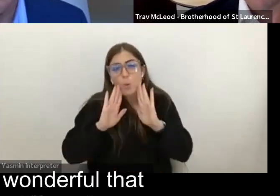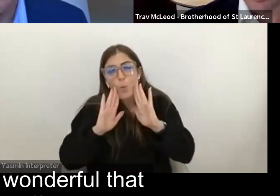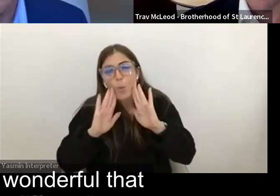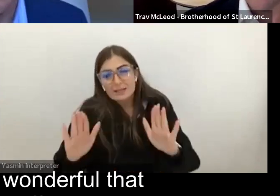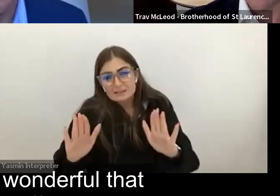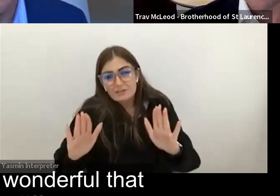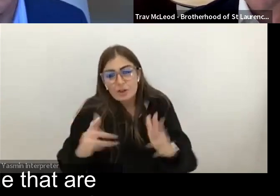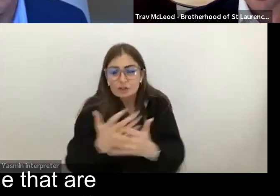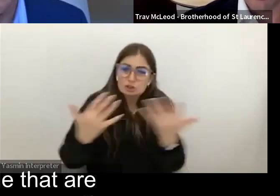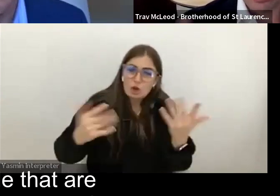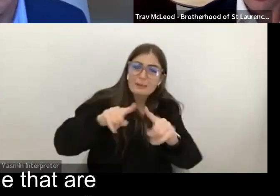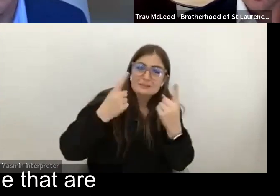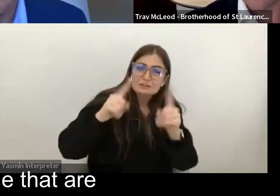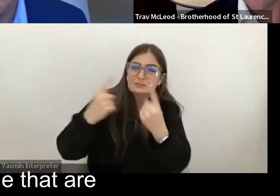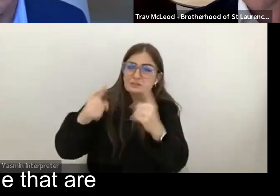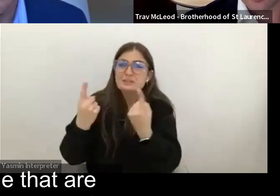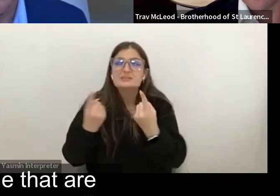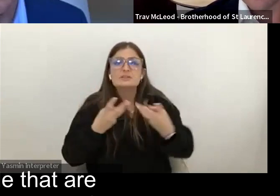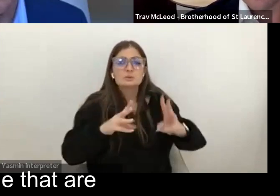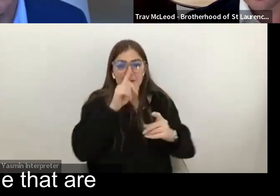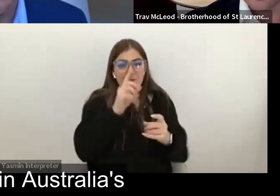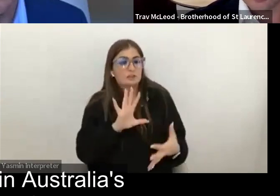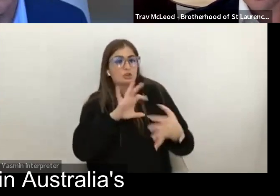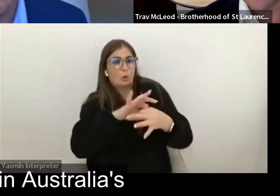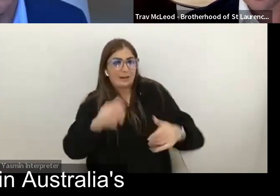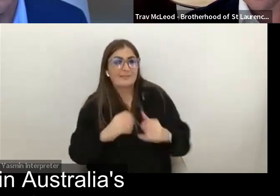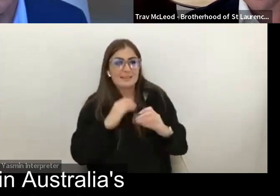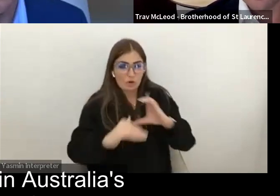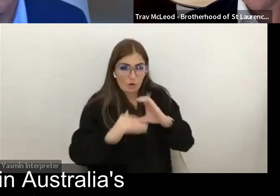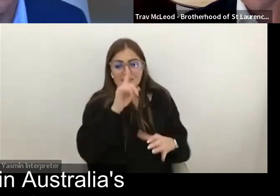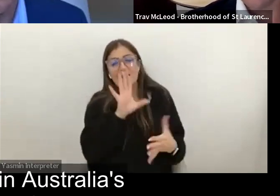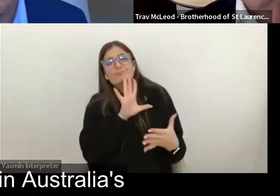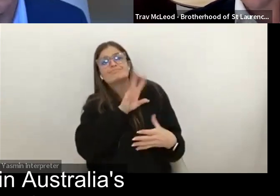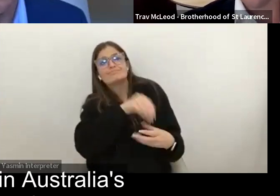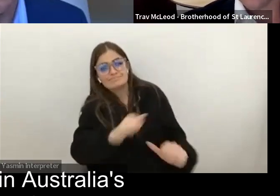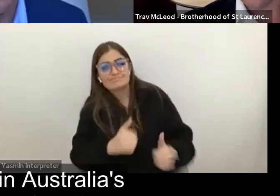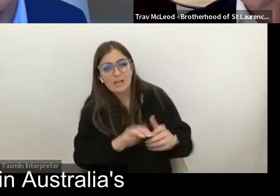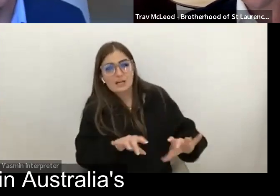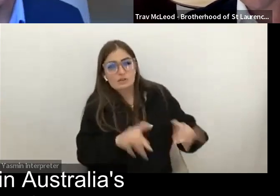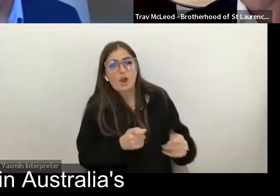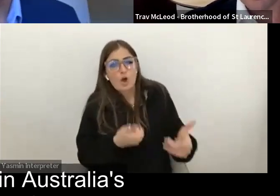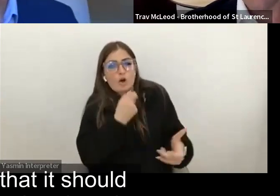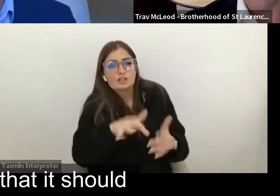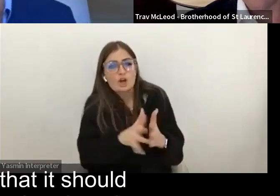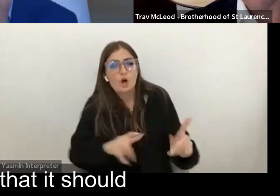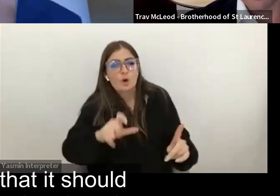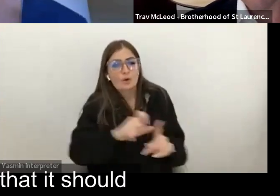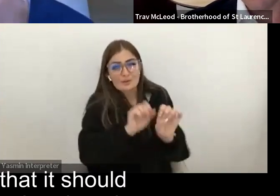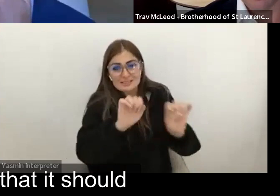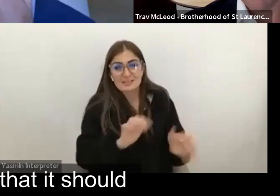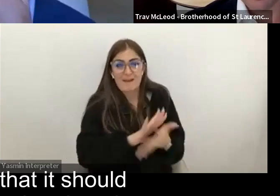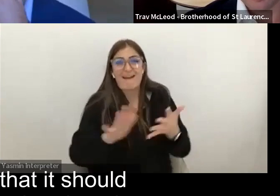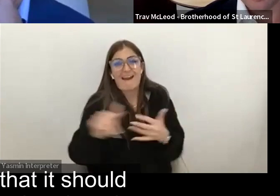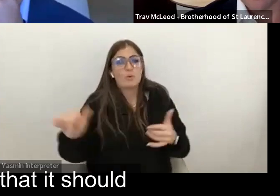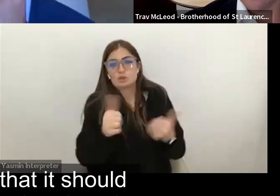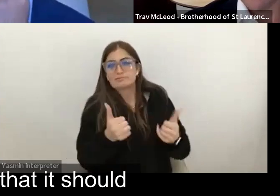many different ways that people that are joining this conversation can engage in Australia's early childhood system and the way that it should be over